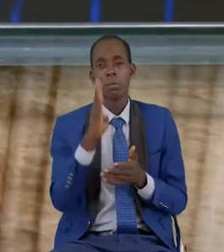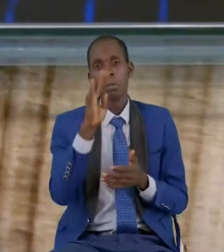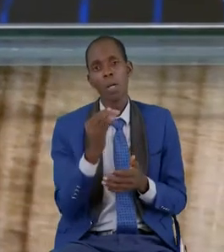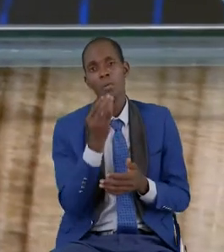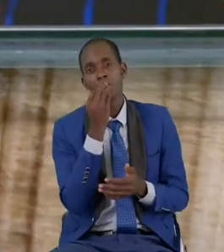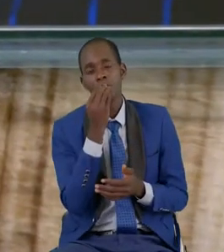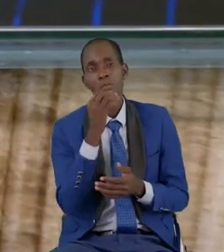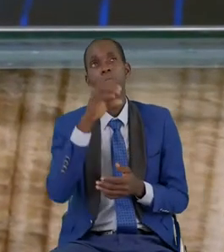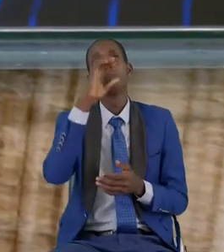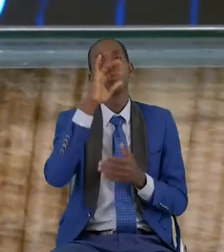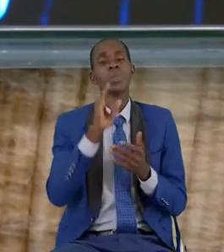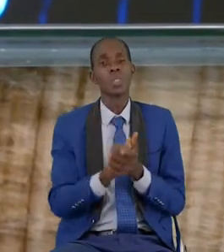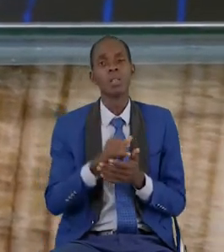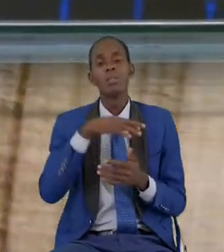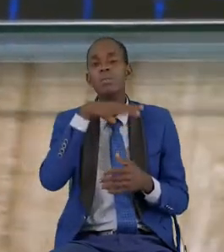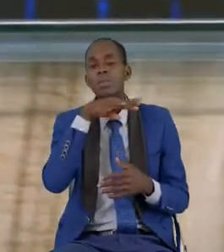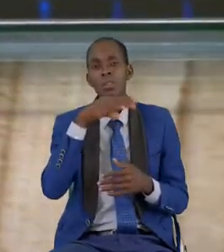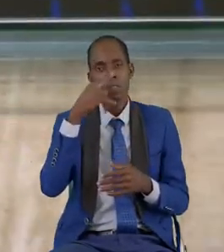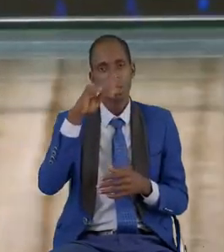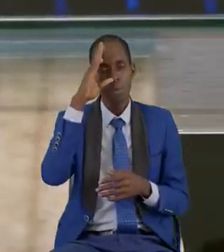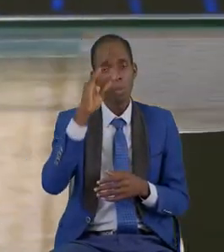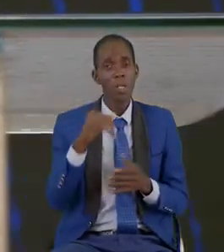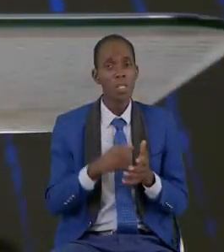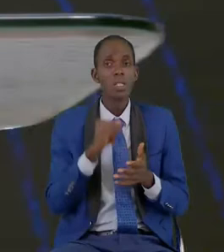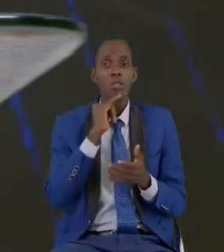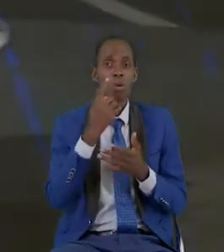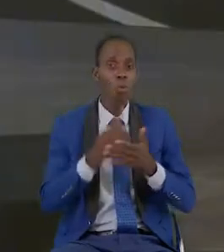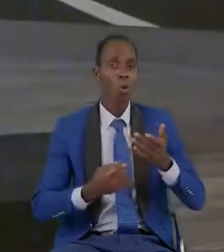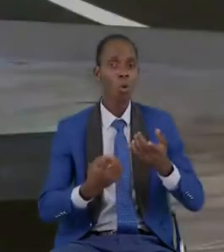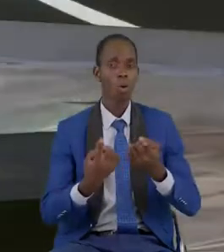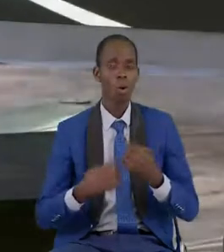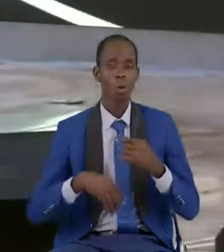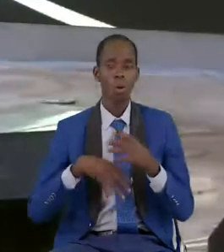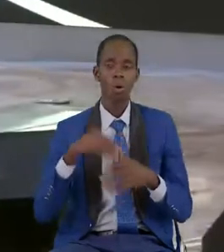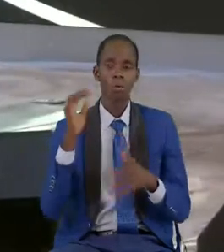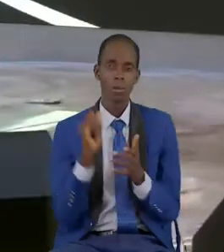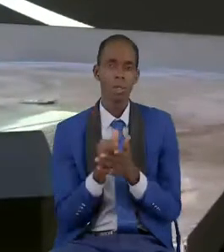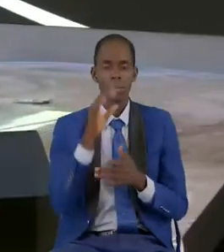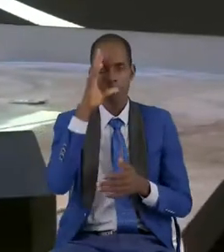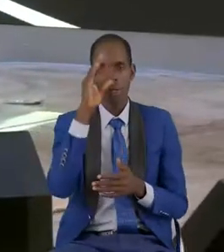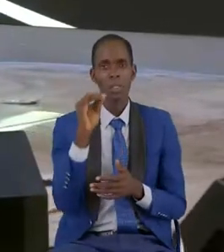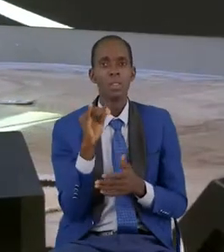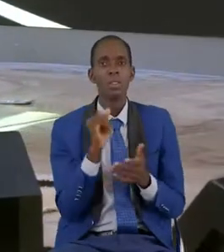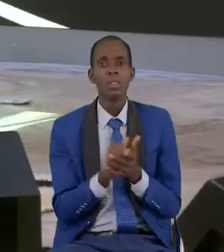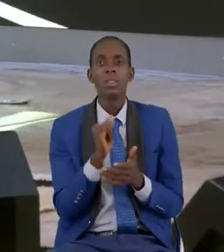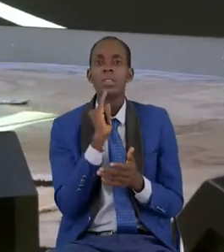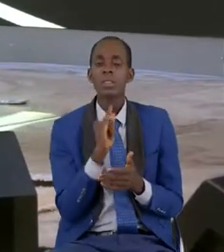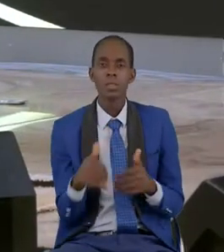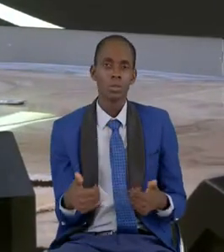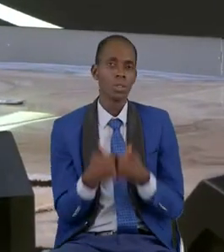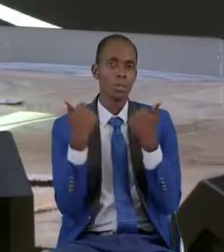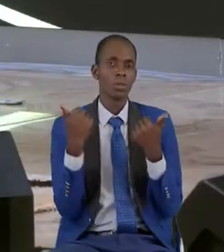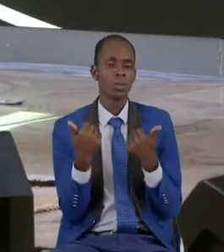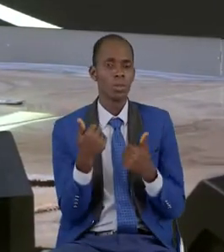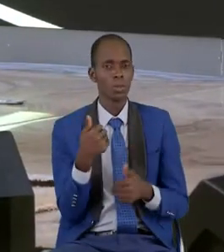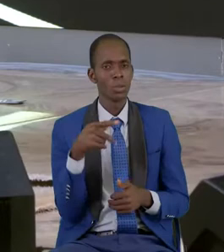the man, defiles the man. It is what comes out of the man. Now they challenged him. They said, Peter, well,